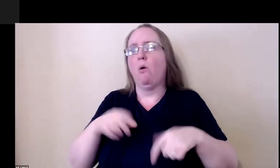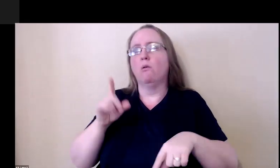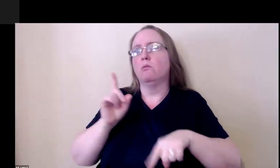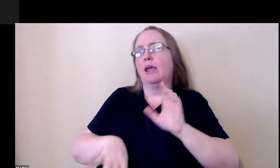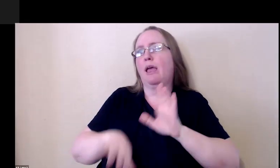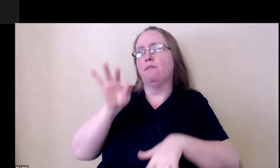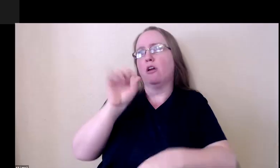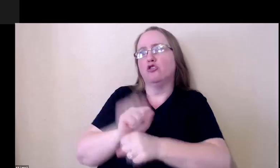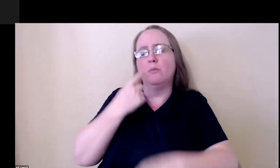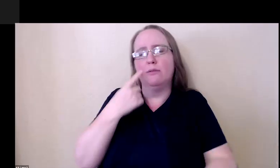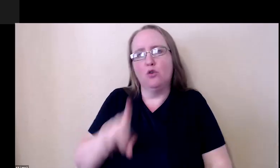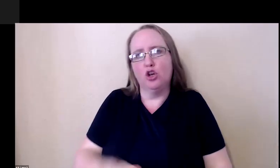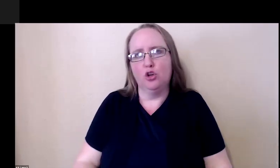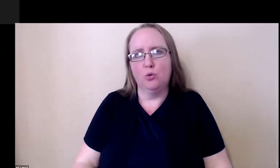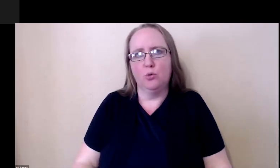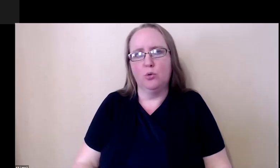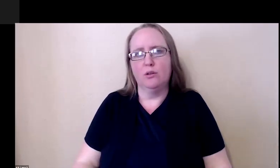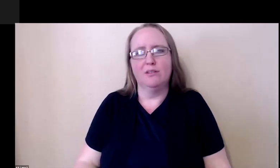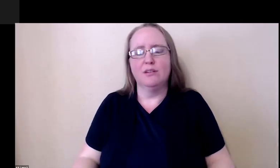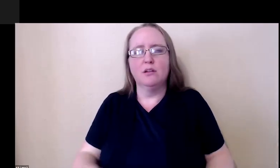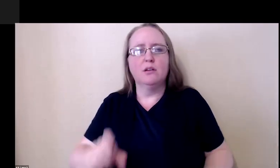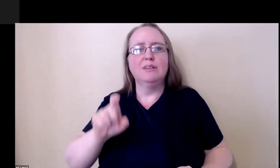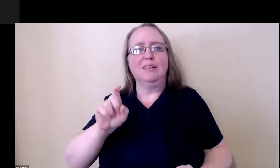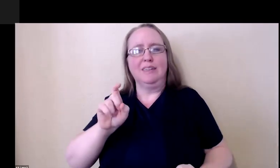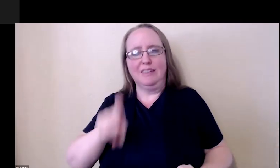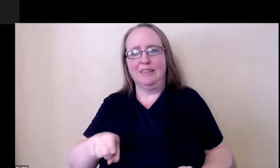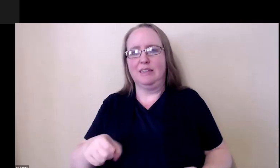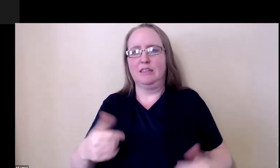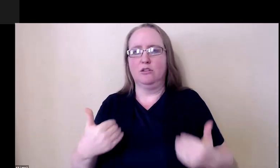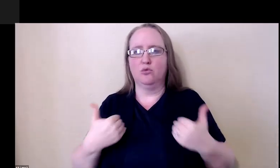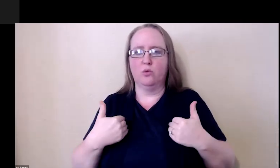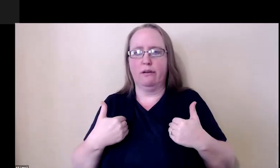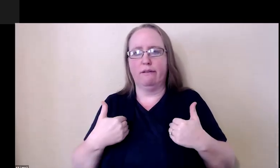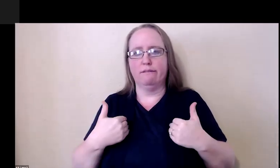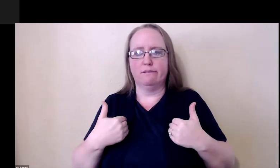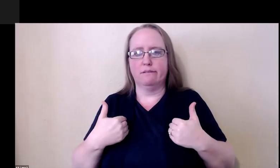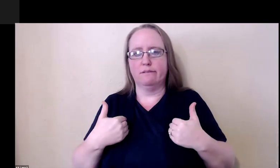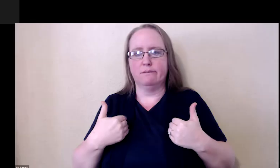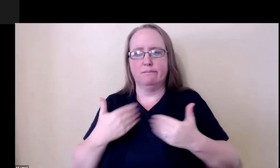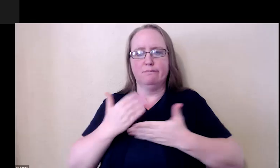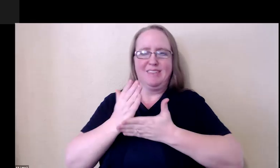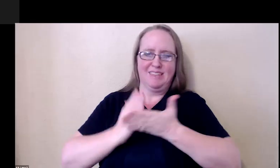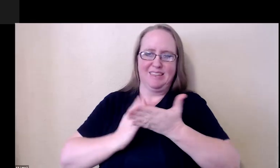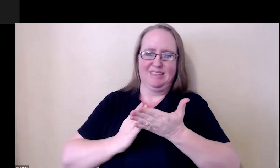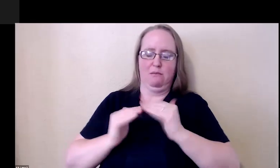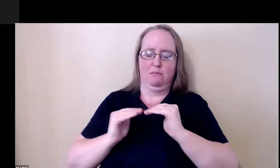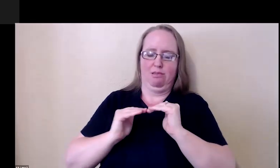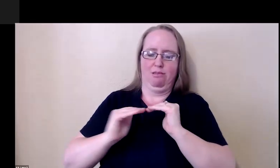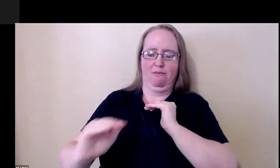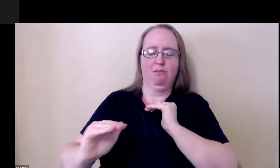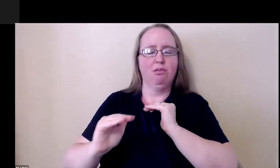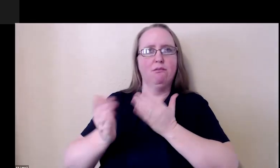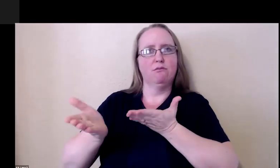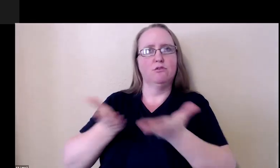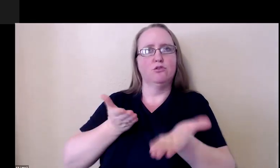jobs for you. There needs to be some level of service for somebody